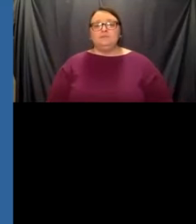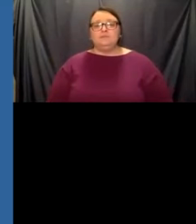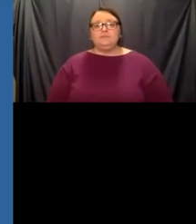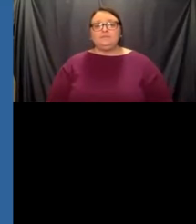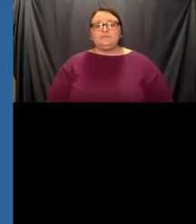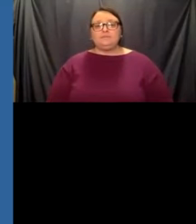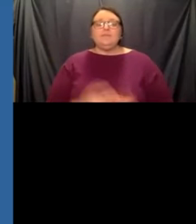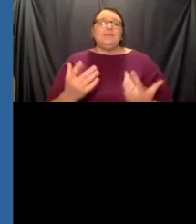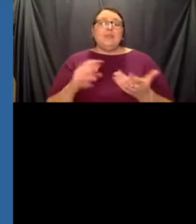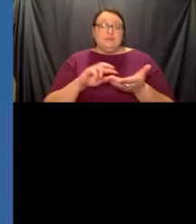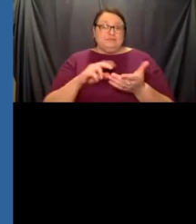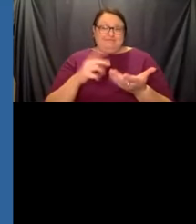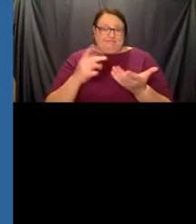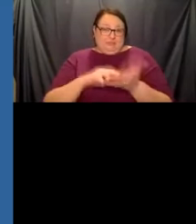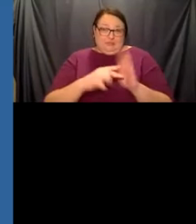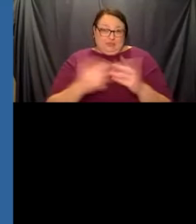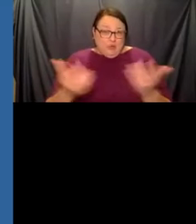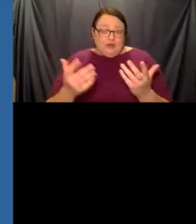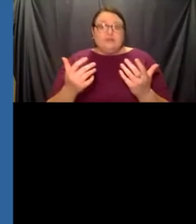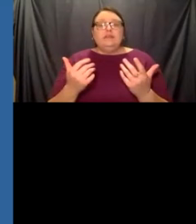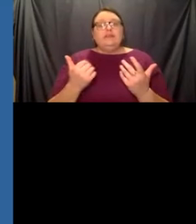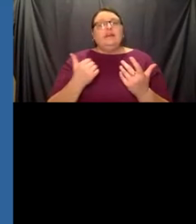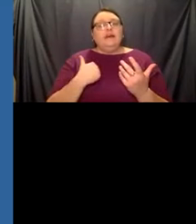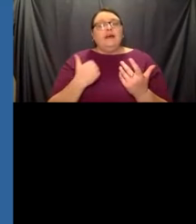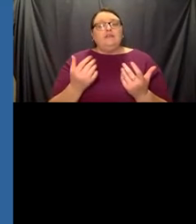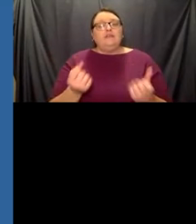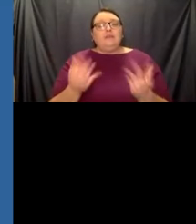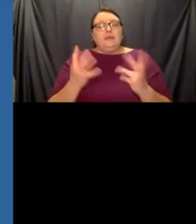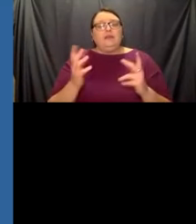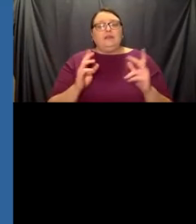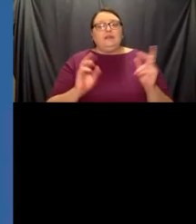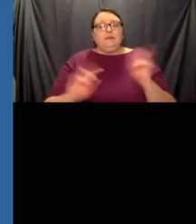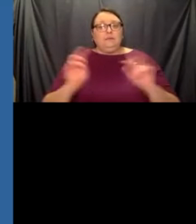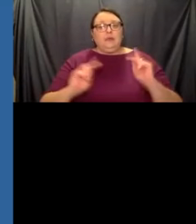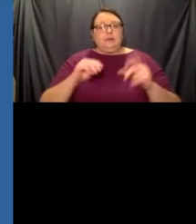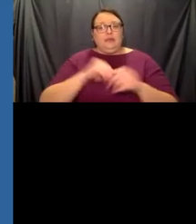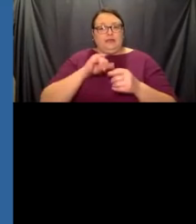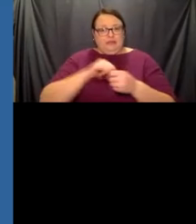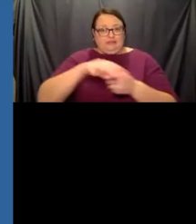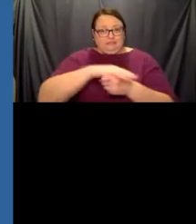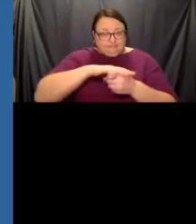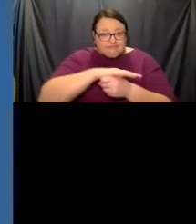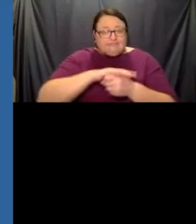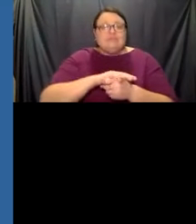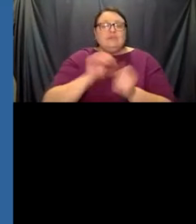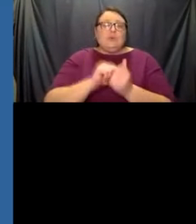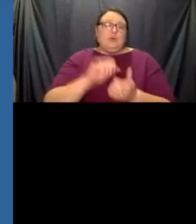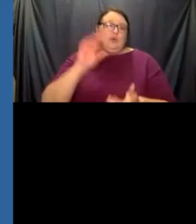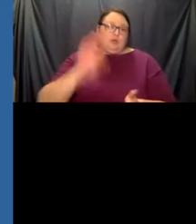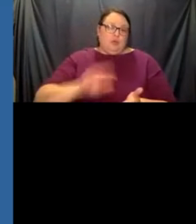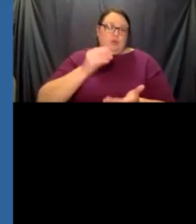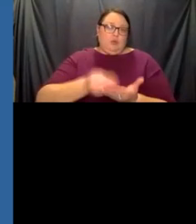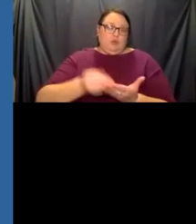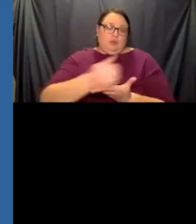it basically means that there's a high concentration of low and El very mapa indica in those green